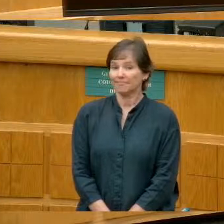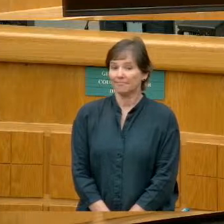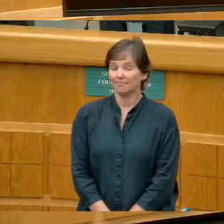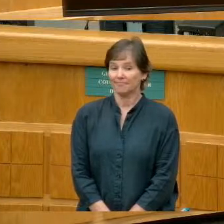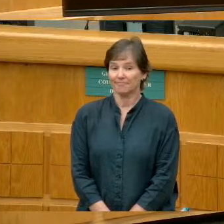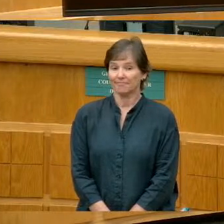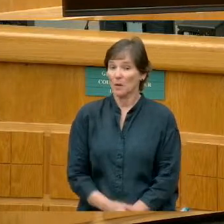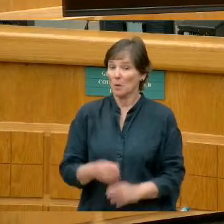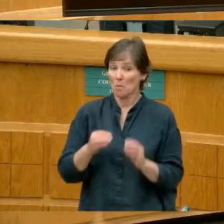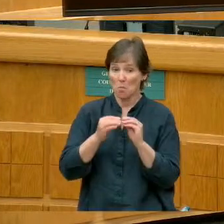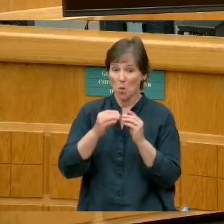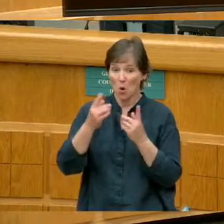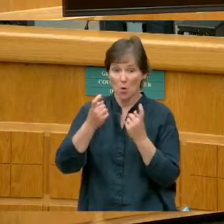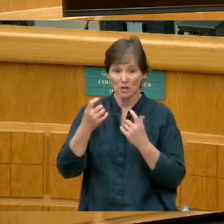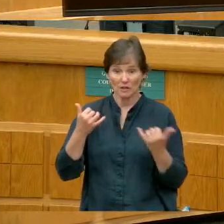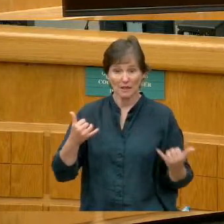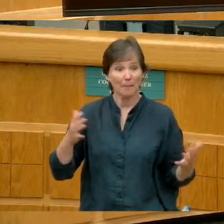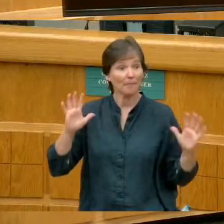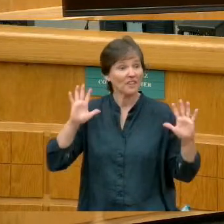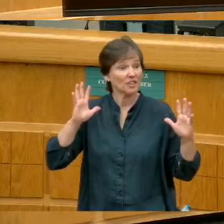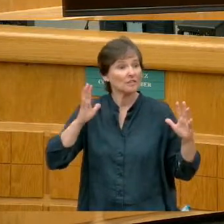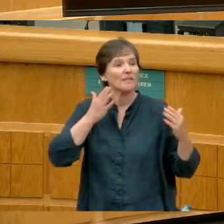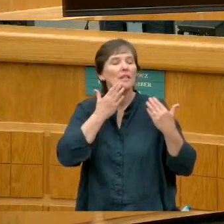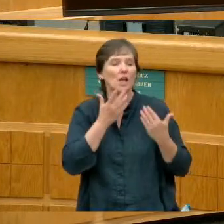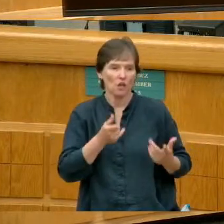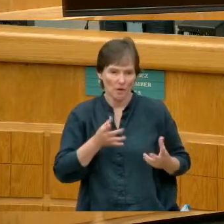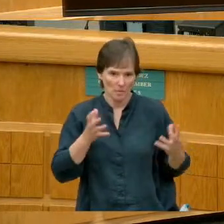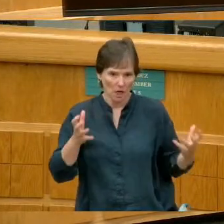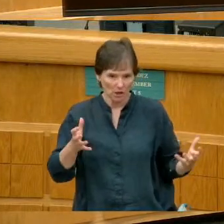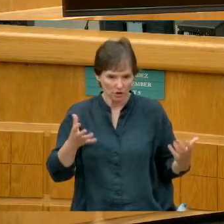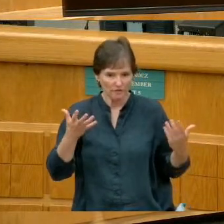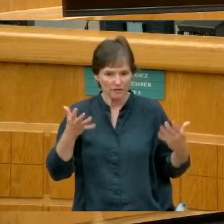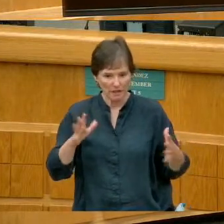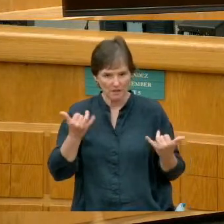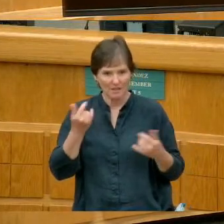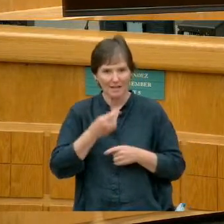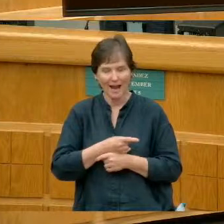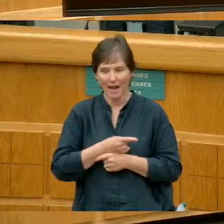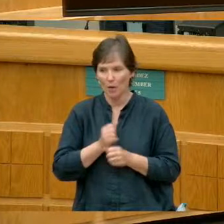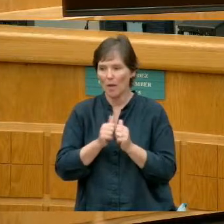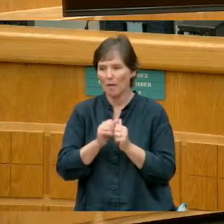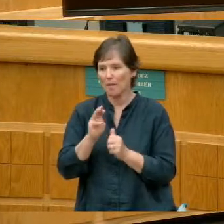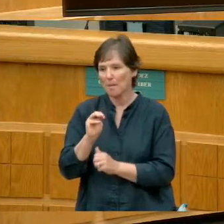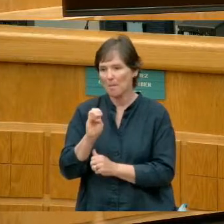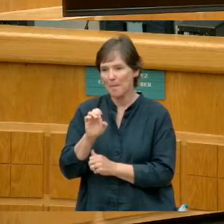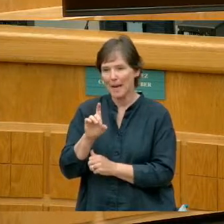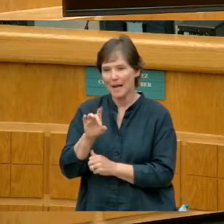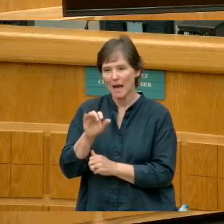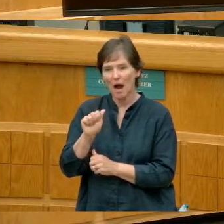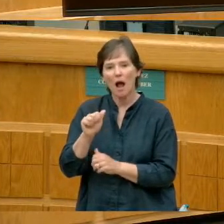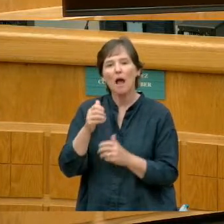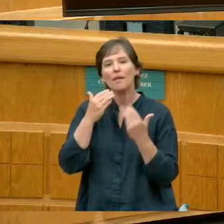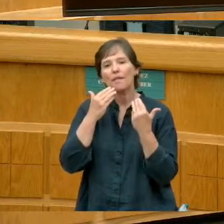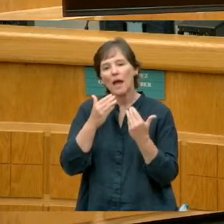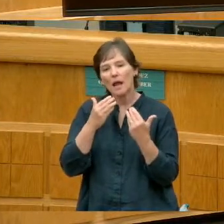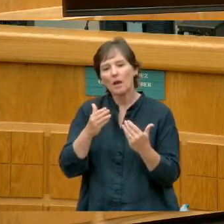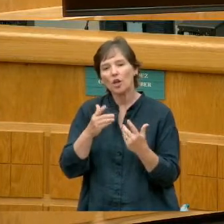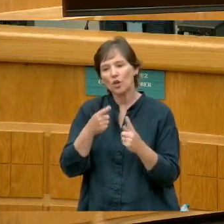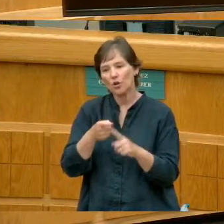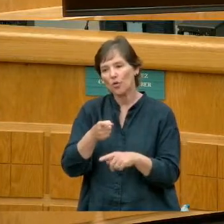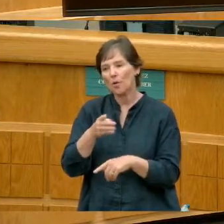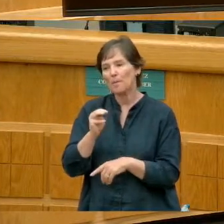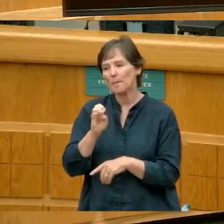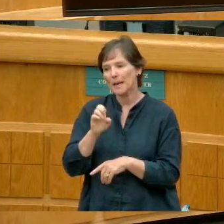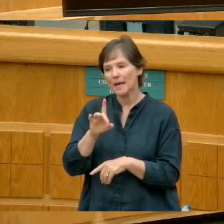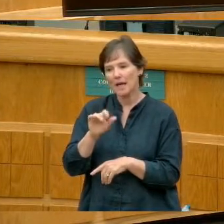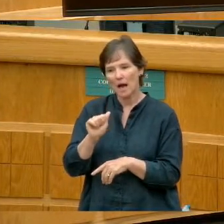Okay, do we have any other questions? Okay, that does it for today, for the media questions. So we want to thank the media again for covering this and thank the community